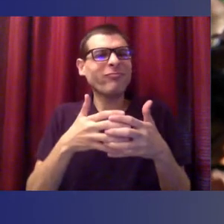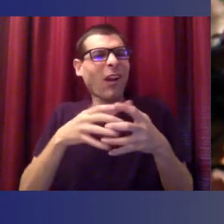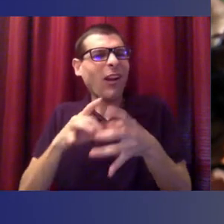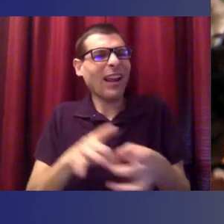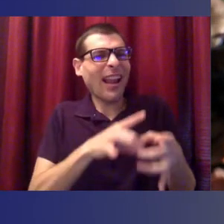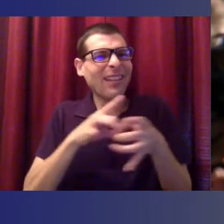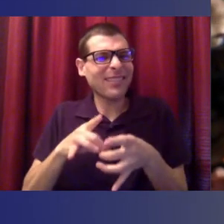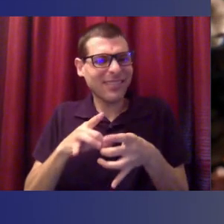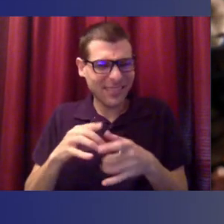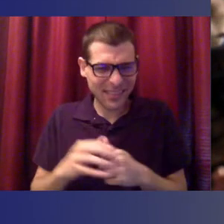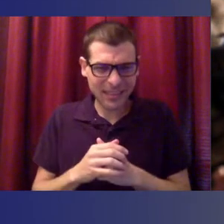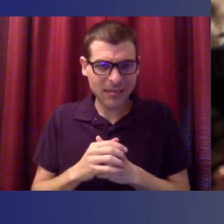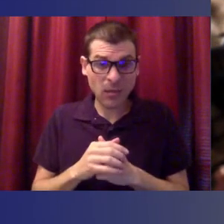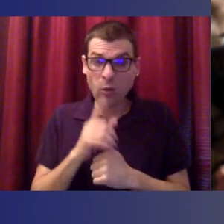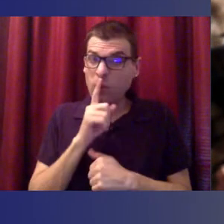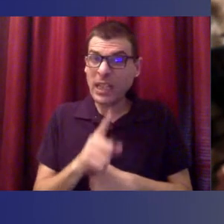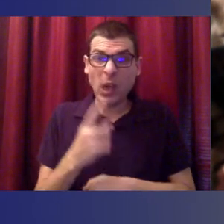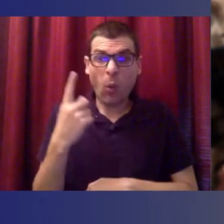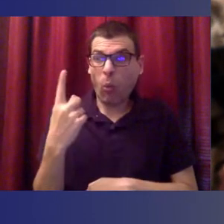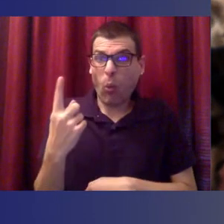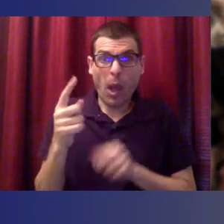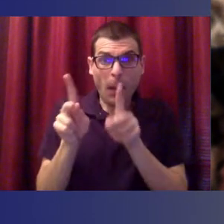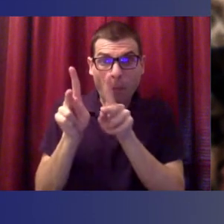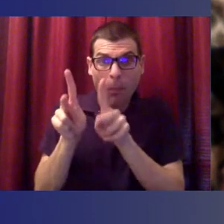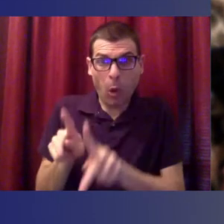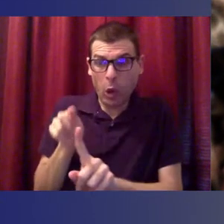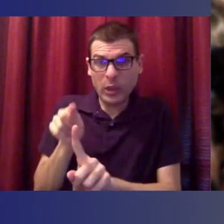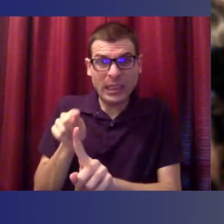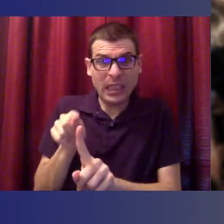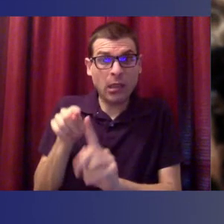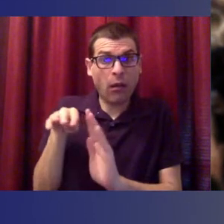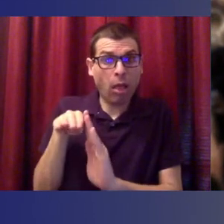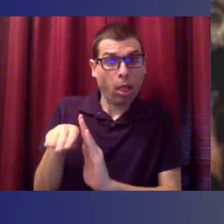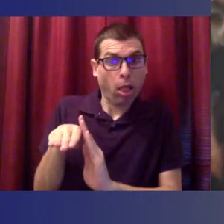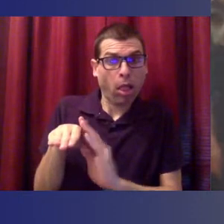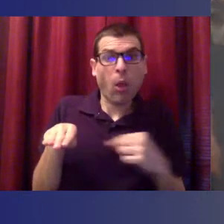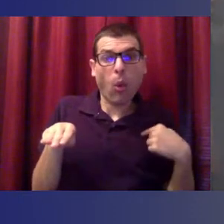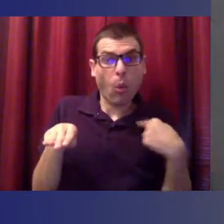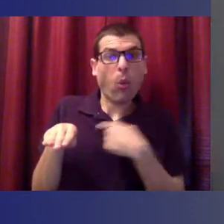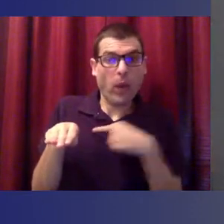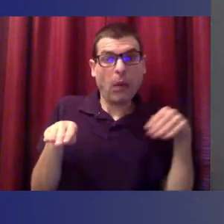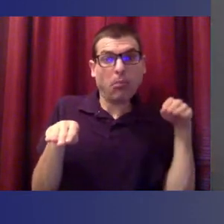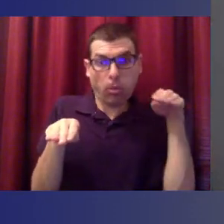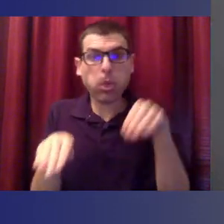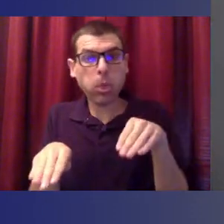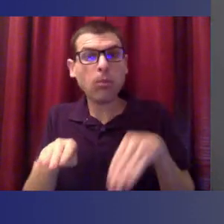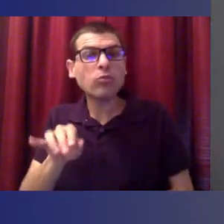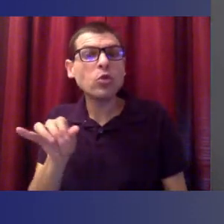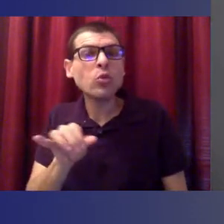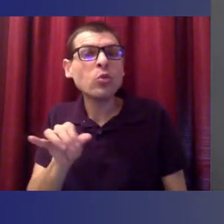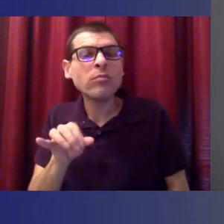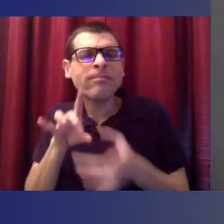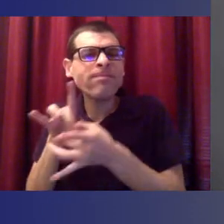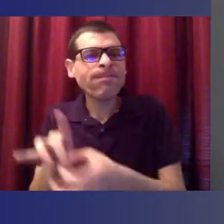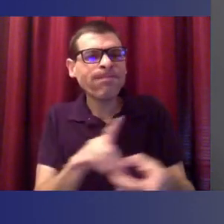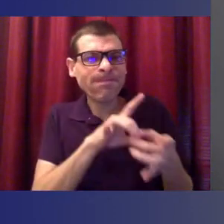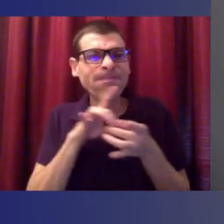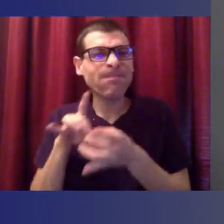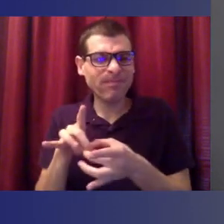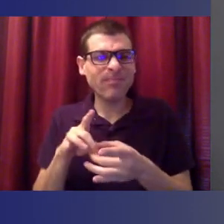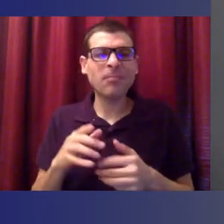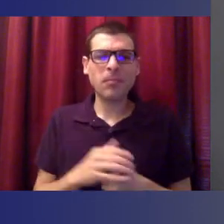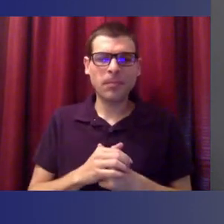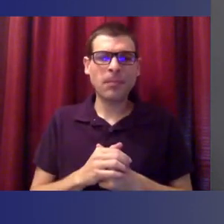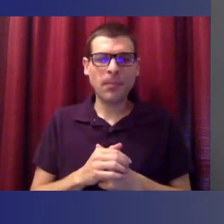of any one of us is literally dependent on the health and well-being of the rest of us. I'll be carrying these themes with